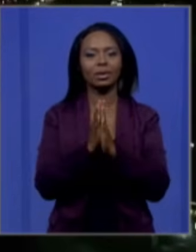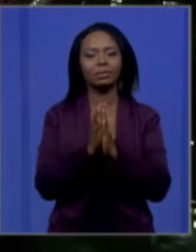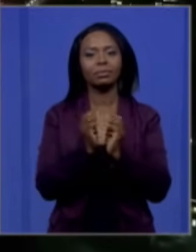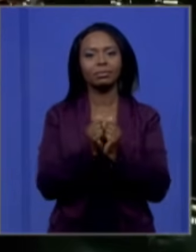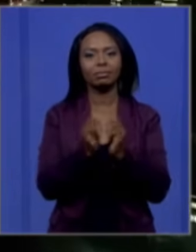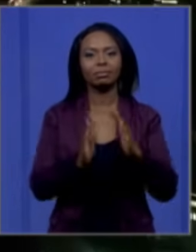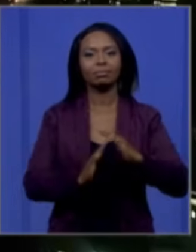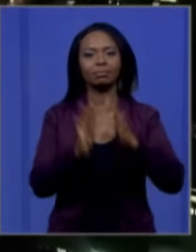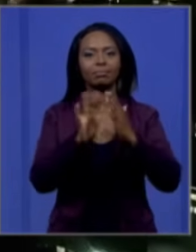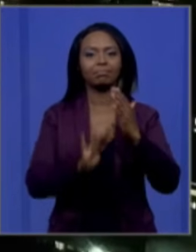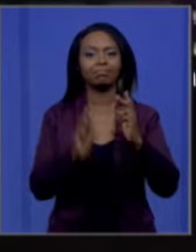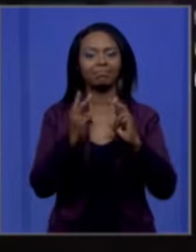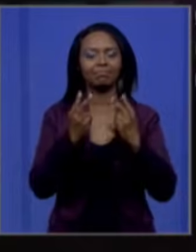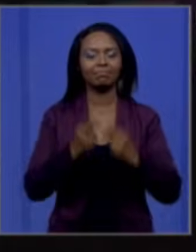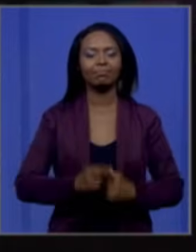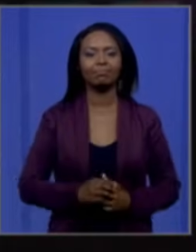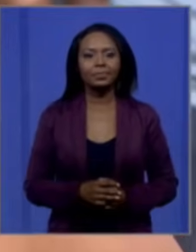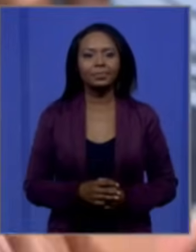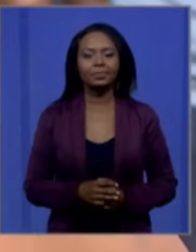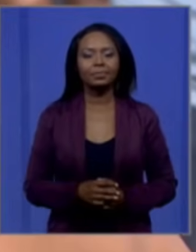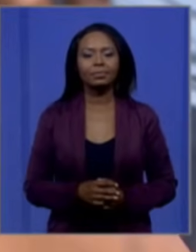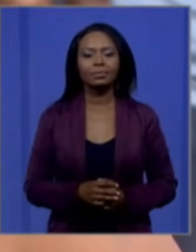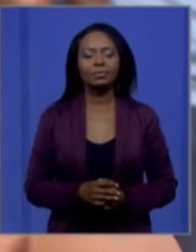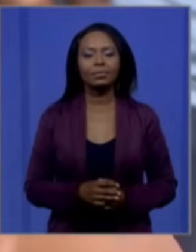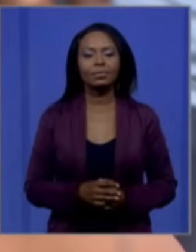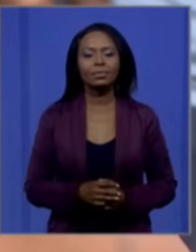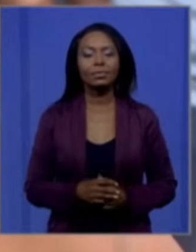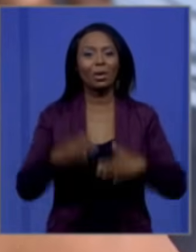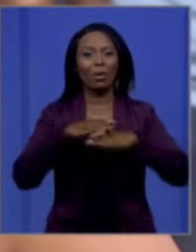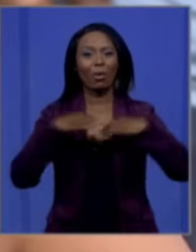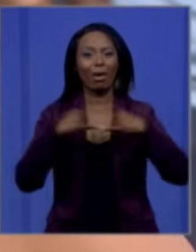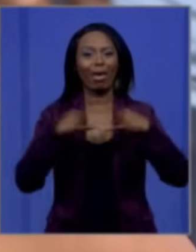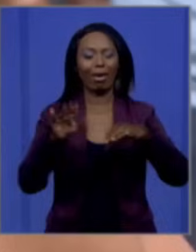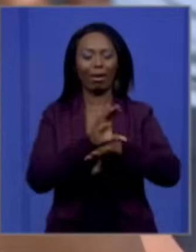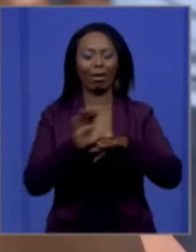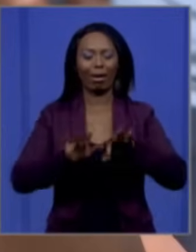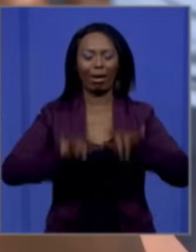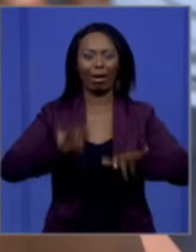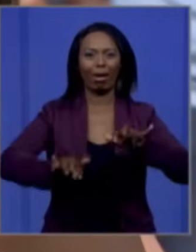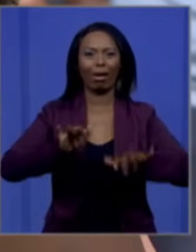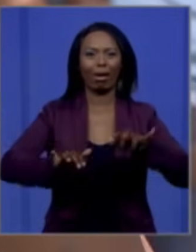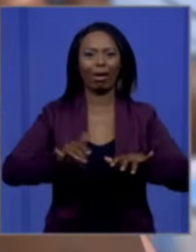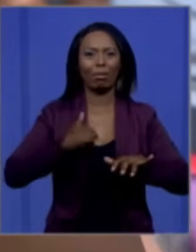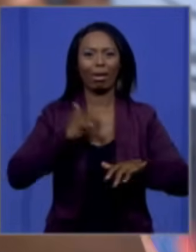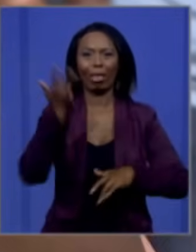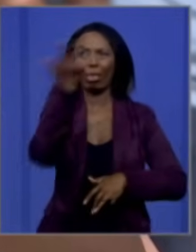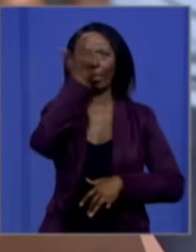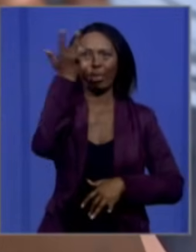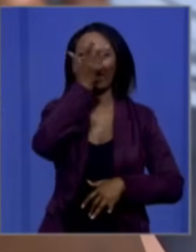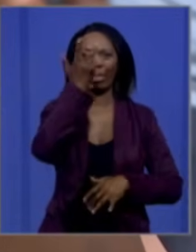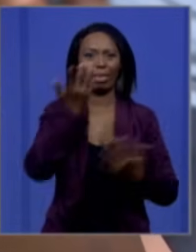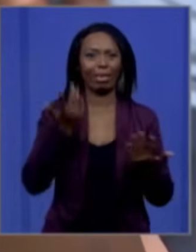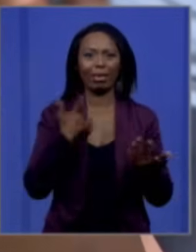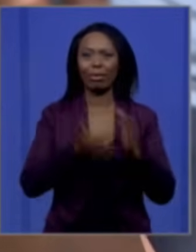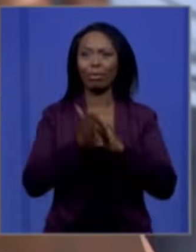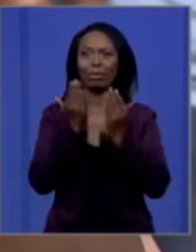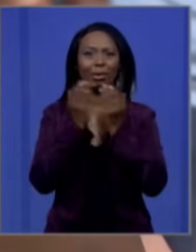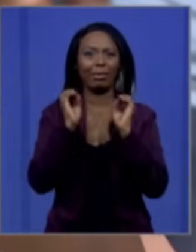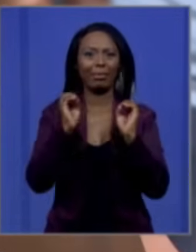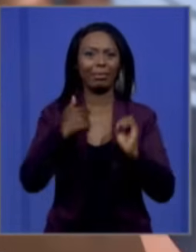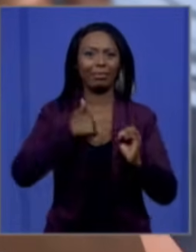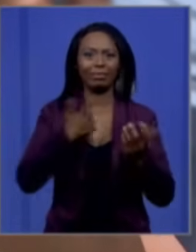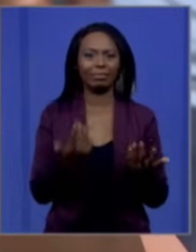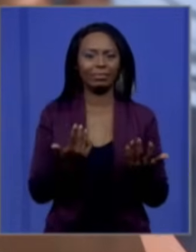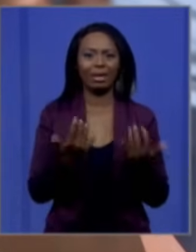thoma pele ka dihlogo. Online tšedi ya re tshwenya ka re o dokuma ba re ke nna mme a ke ya sekoloni and then a ke tsebe gore o